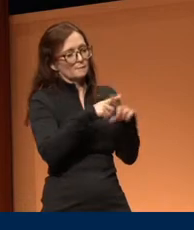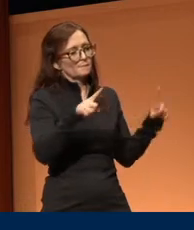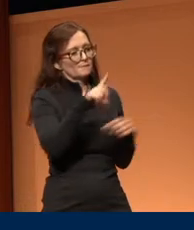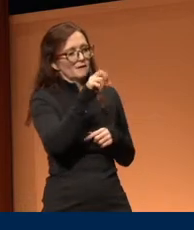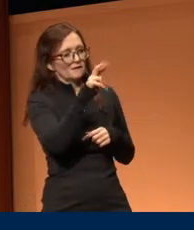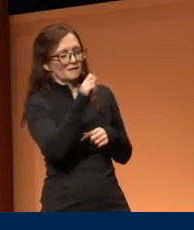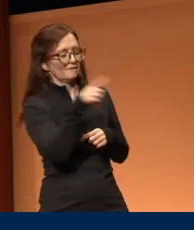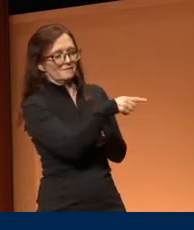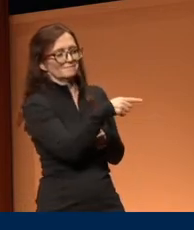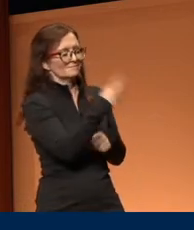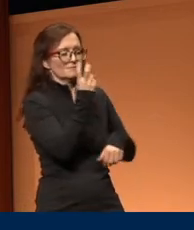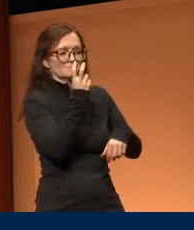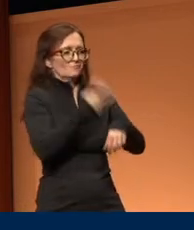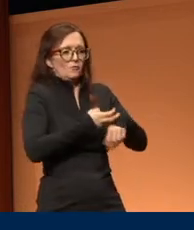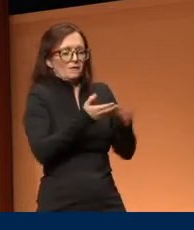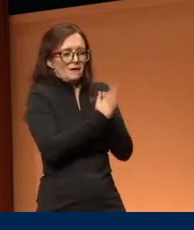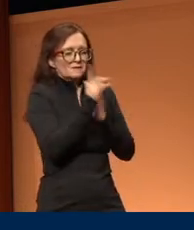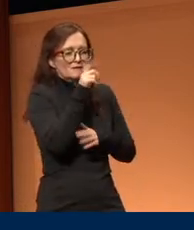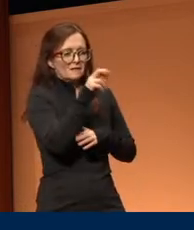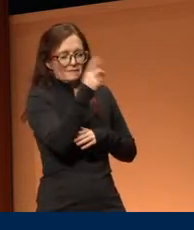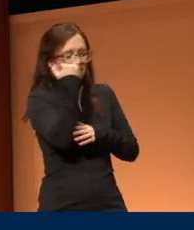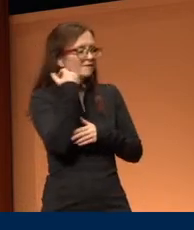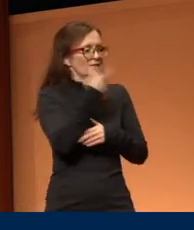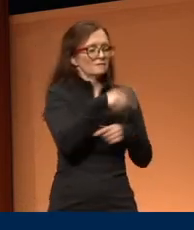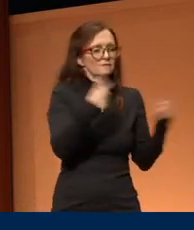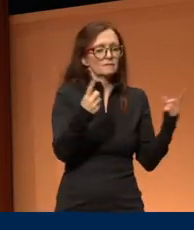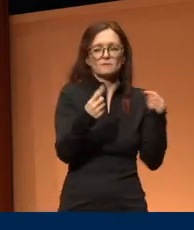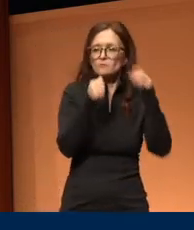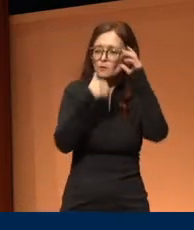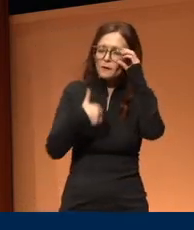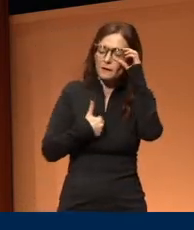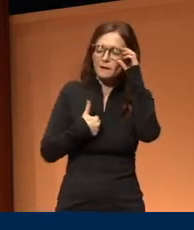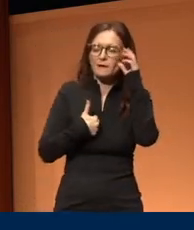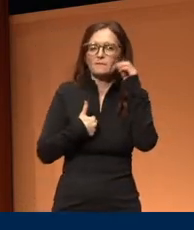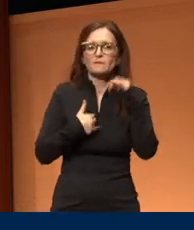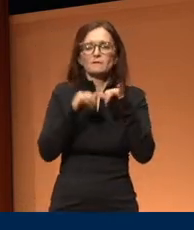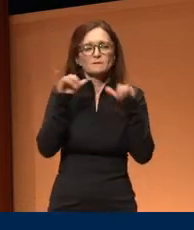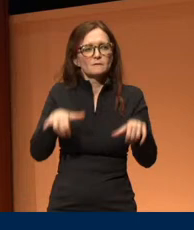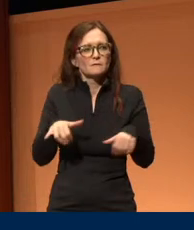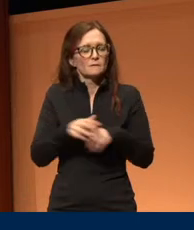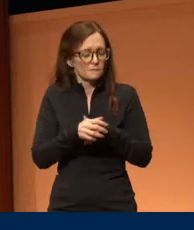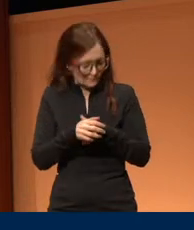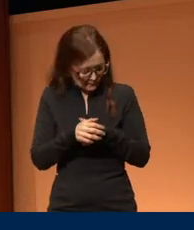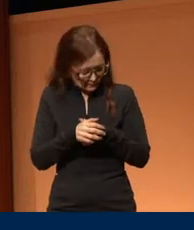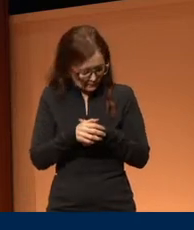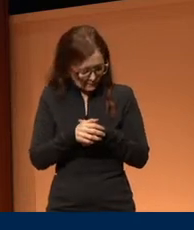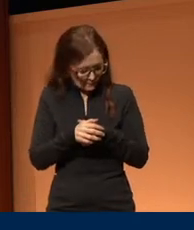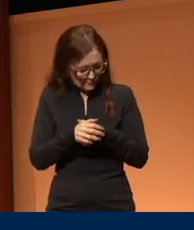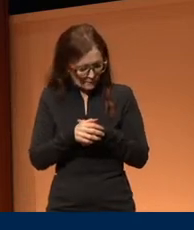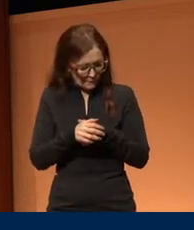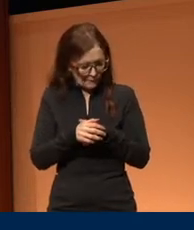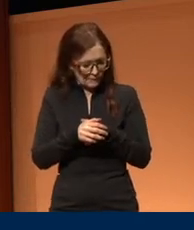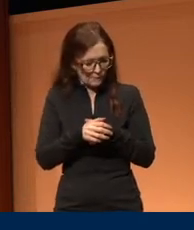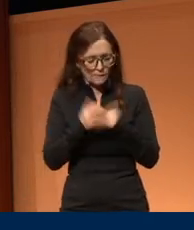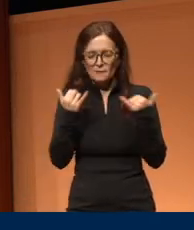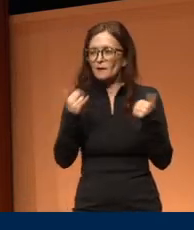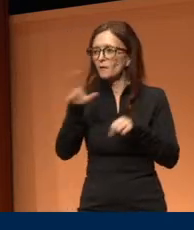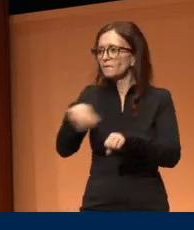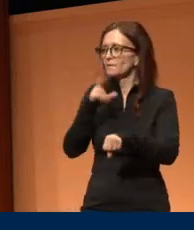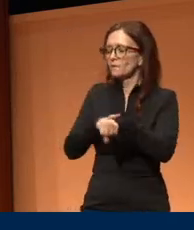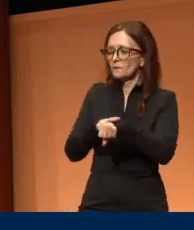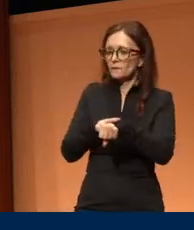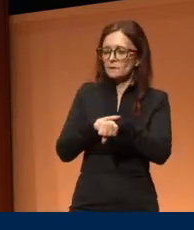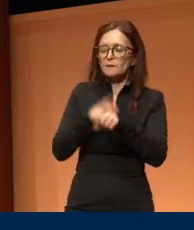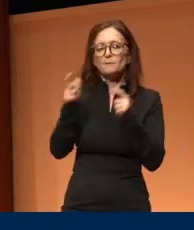them is a big ask. So you don't have that in the Citizens' Assembly, which is a plus. Now, of course, there's